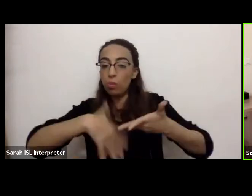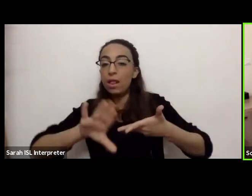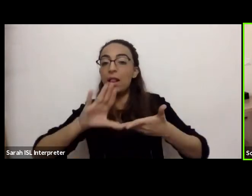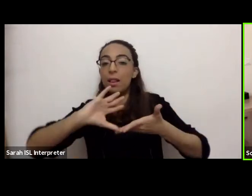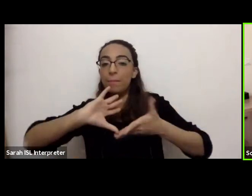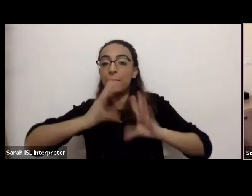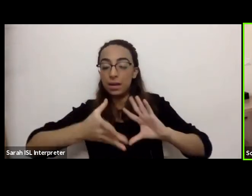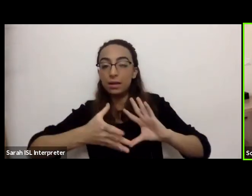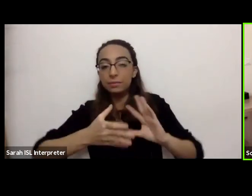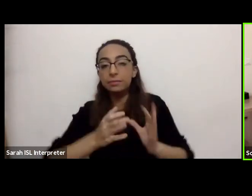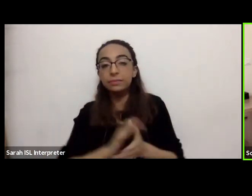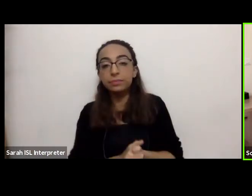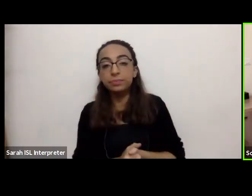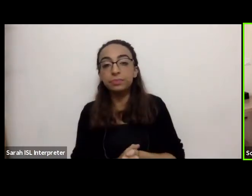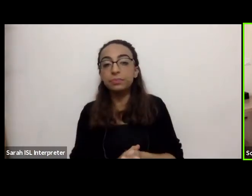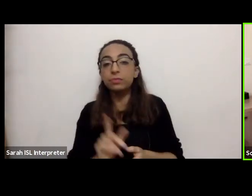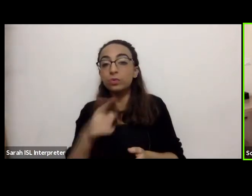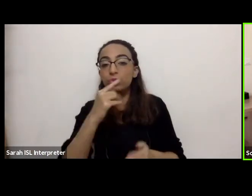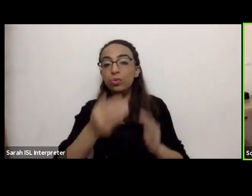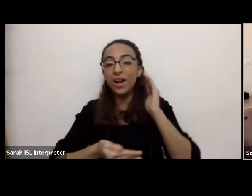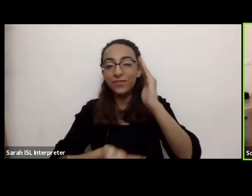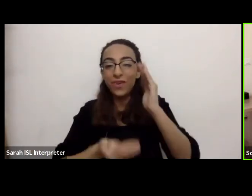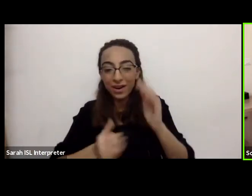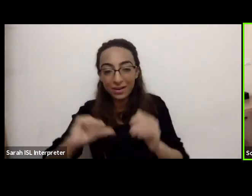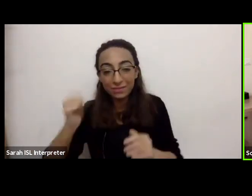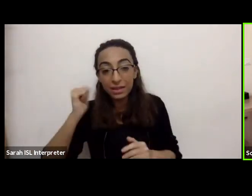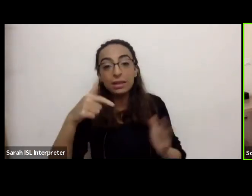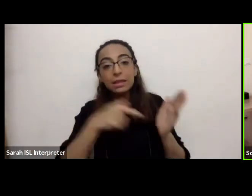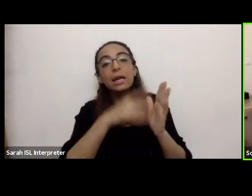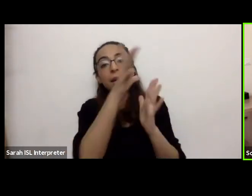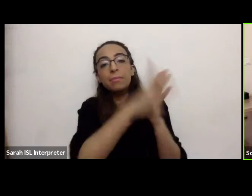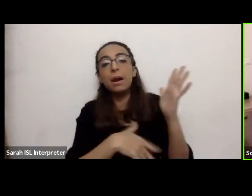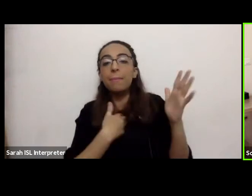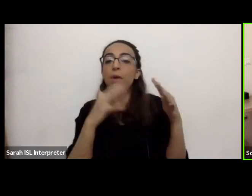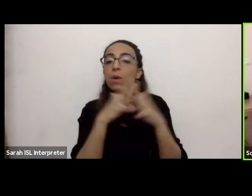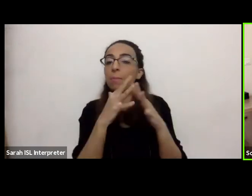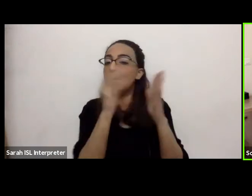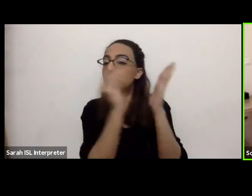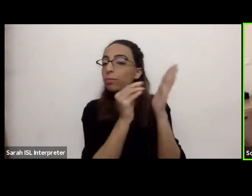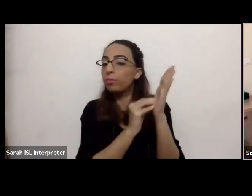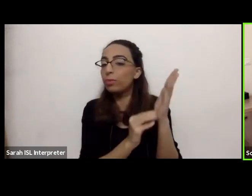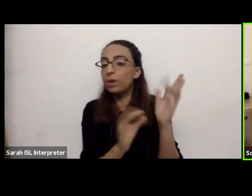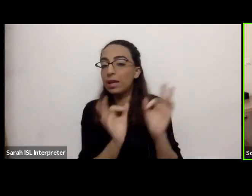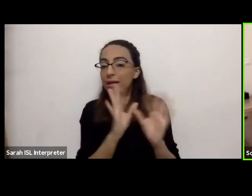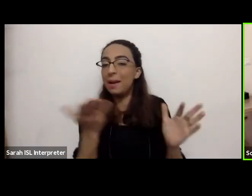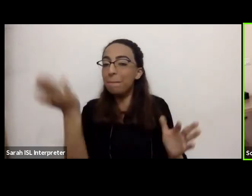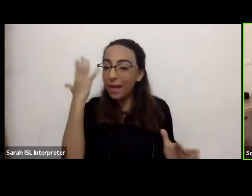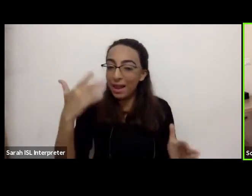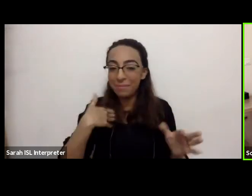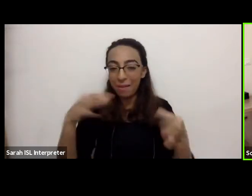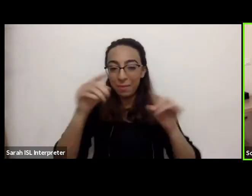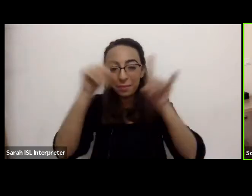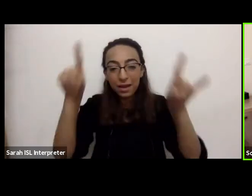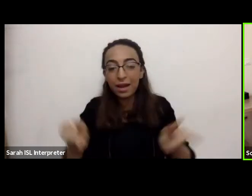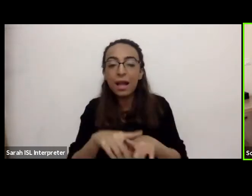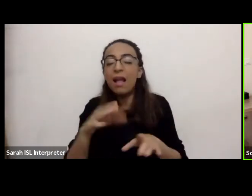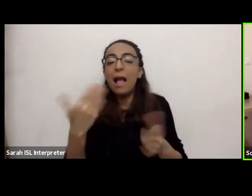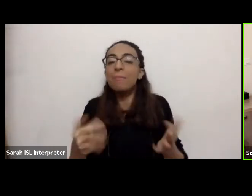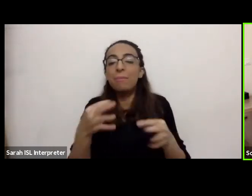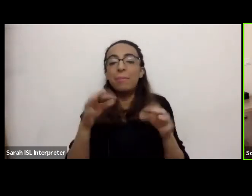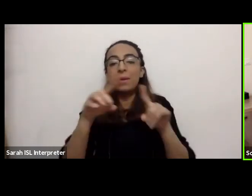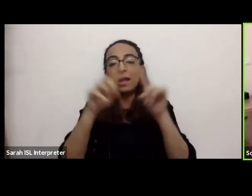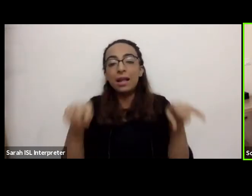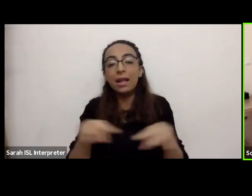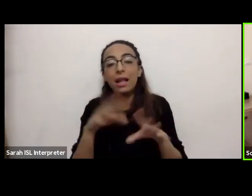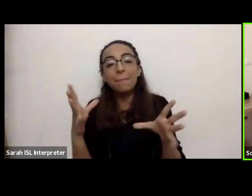year, all these awardees are featured on our website, as are the previous years. Should any one of you want